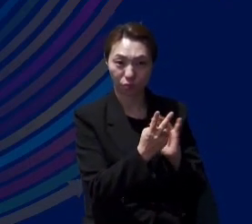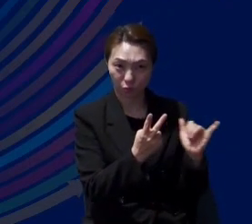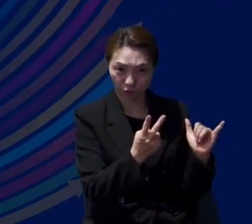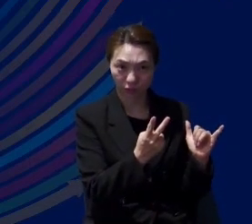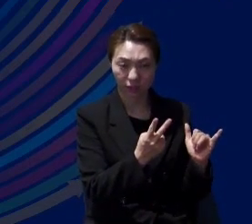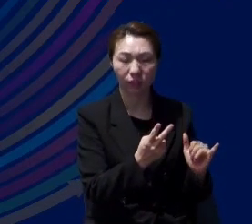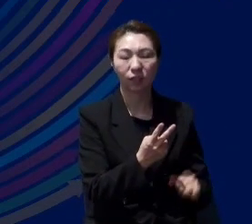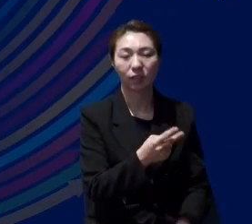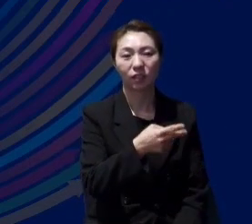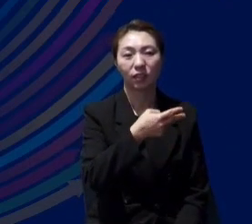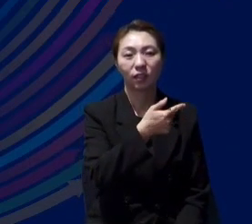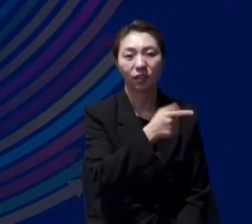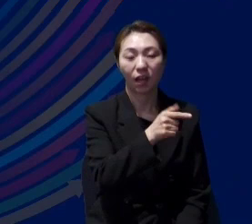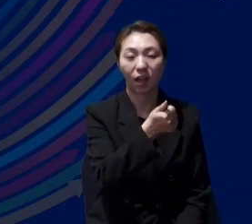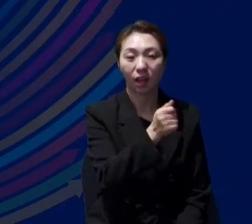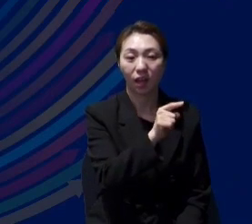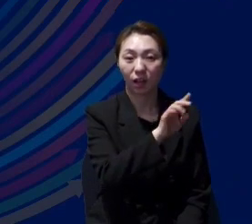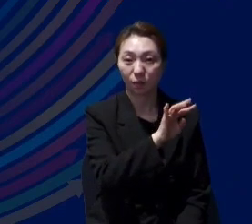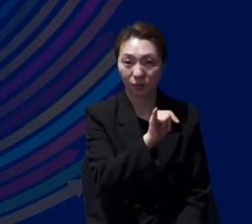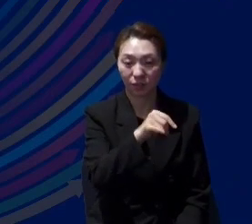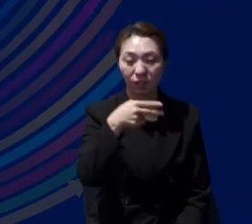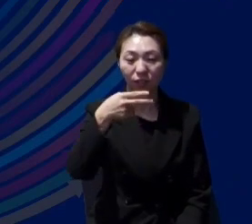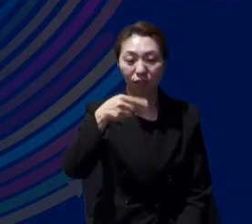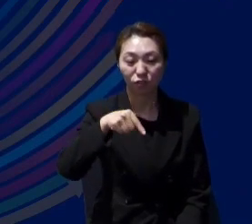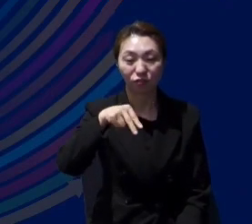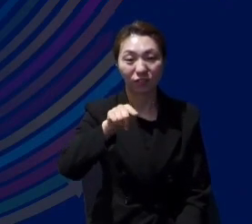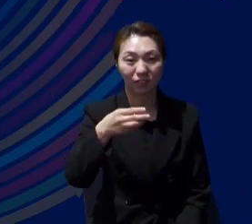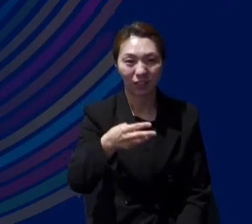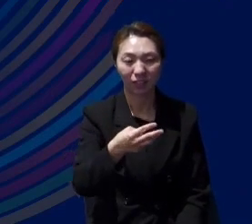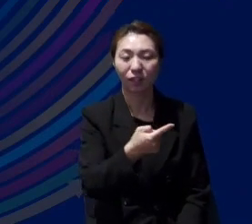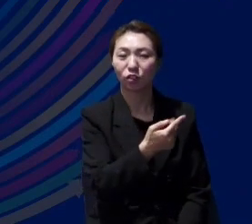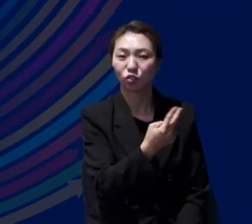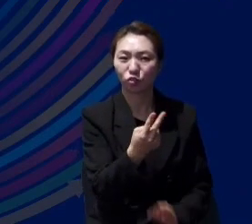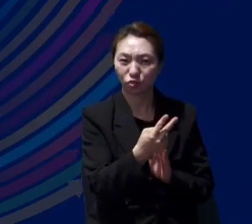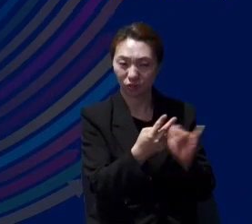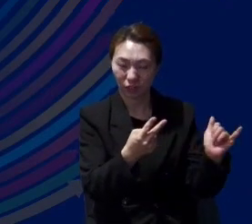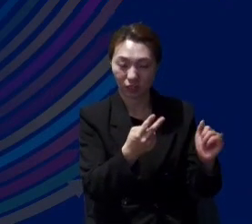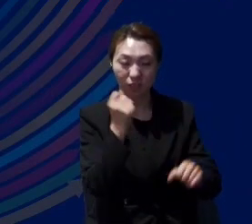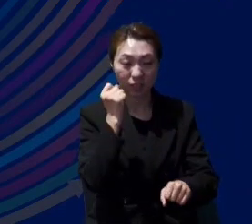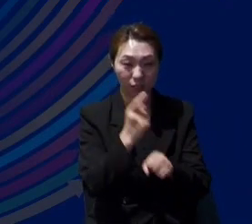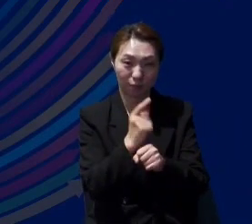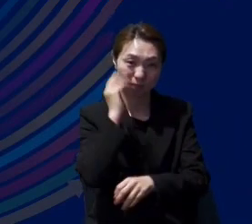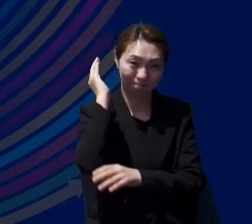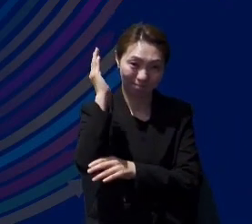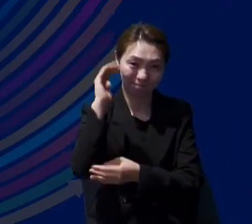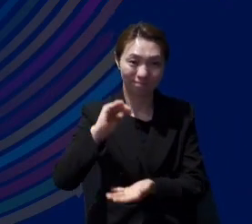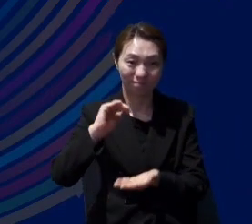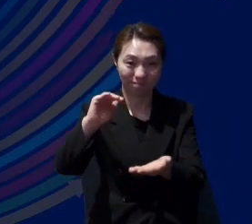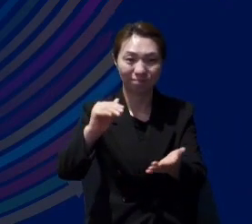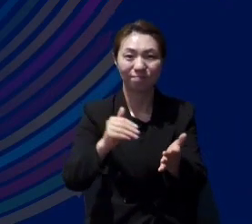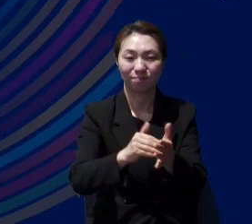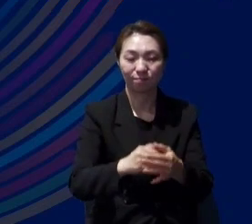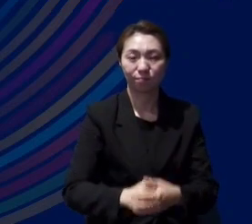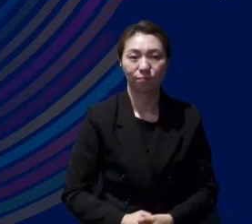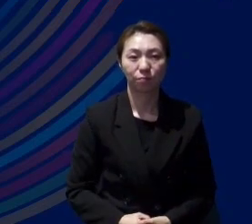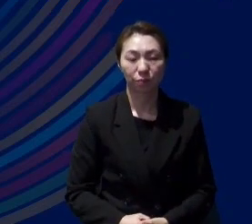briefly show the background and situations in South Korea.